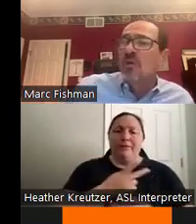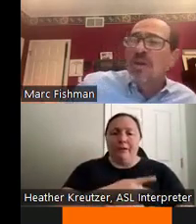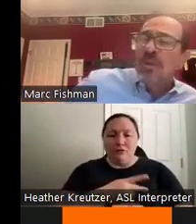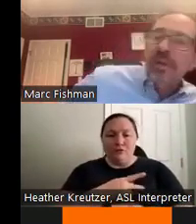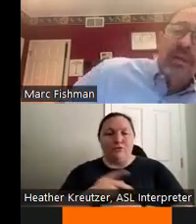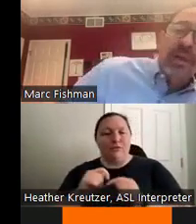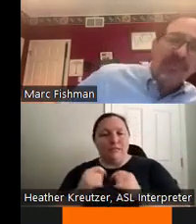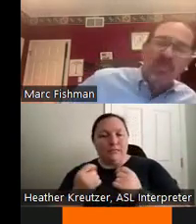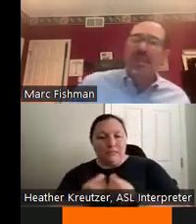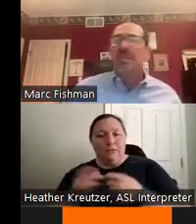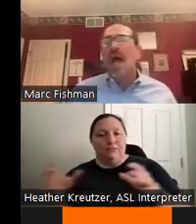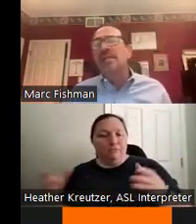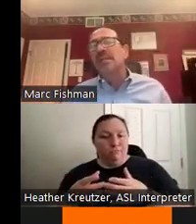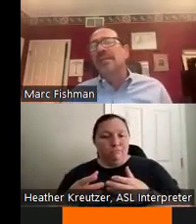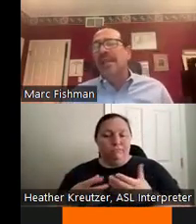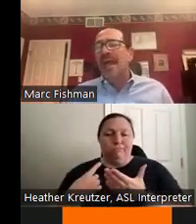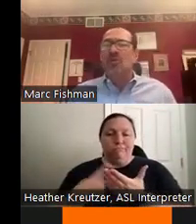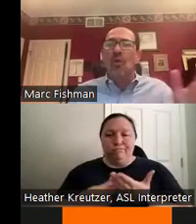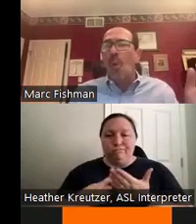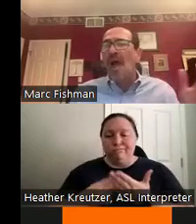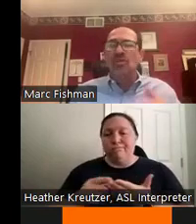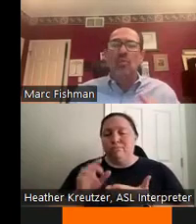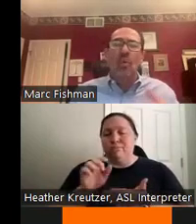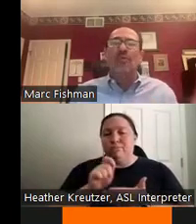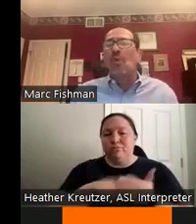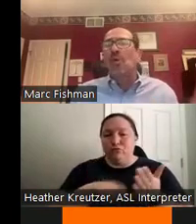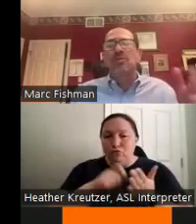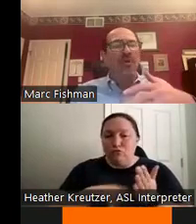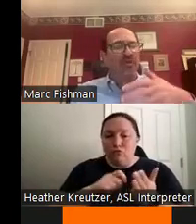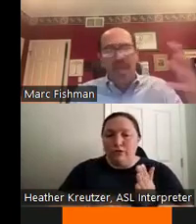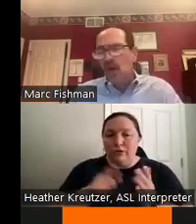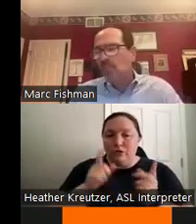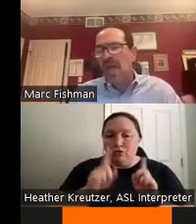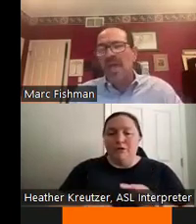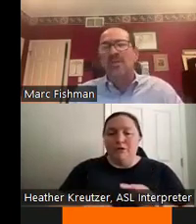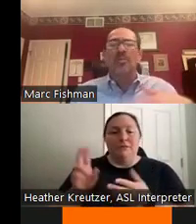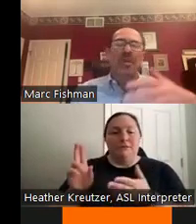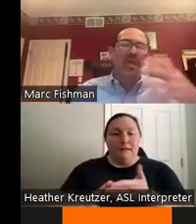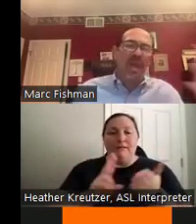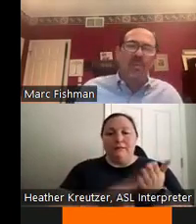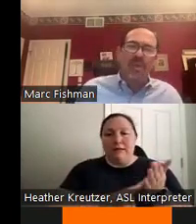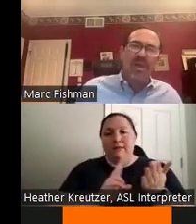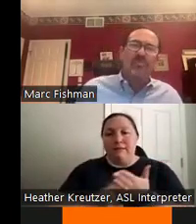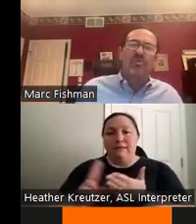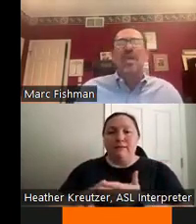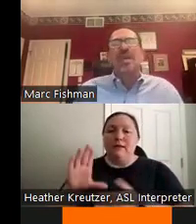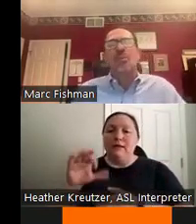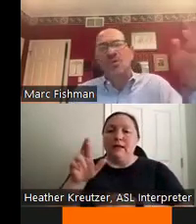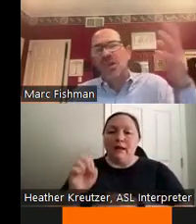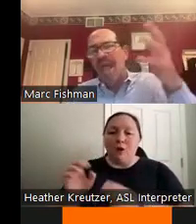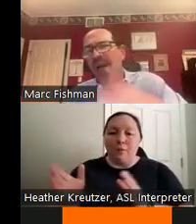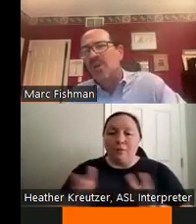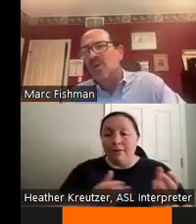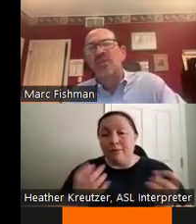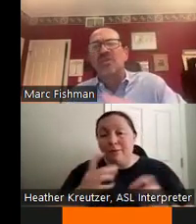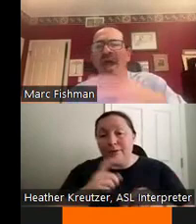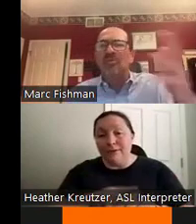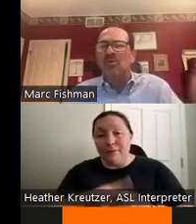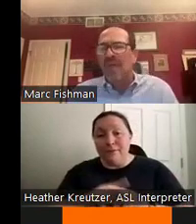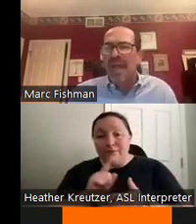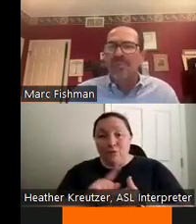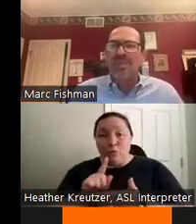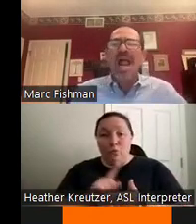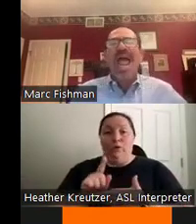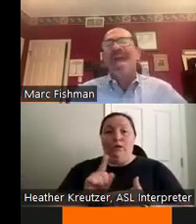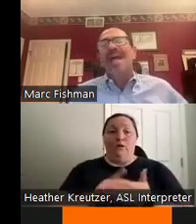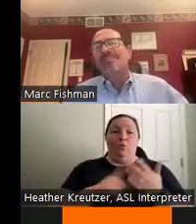written treatment agreement. Everybody signs it. It has all the whys and wherefores of what the care plan is going to be and how many times a week and what's going to happen if this